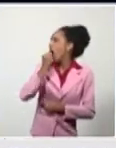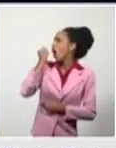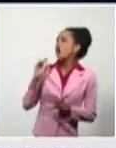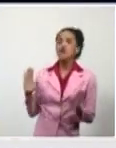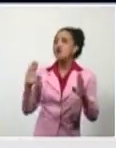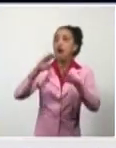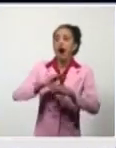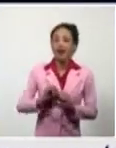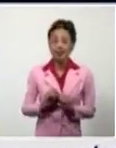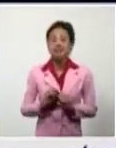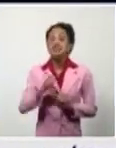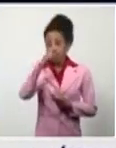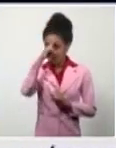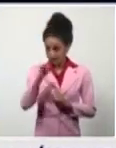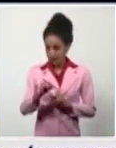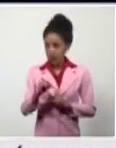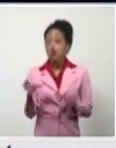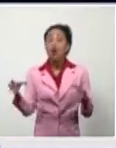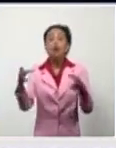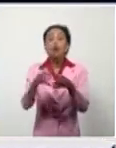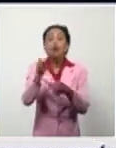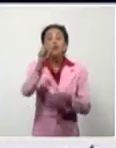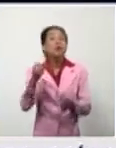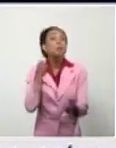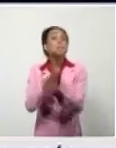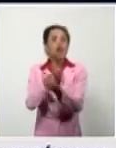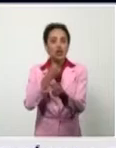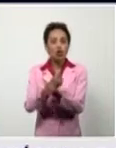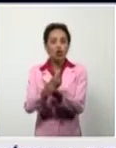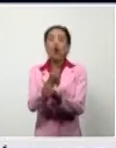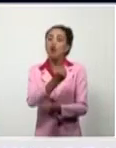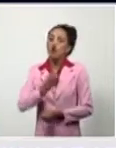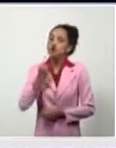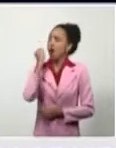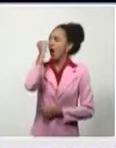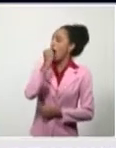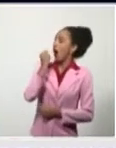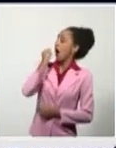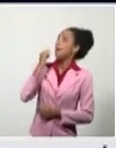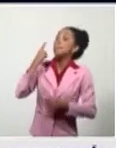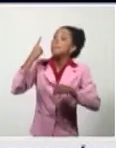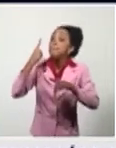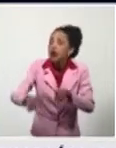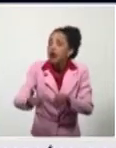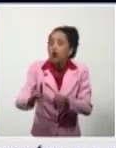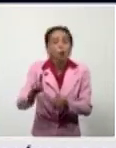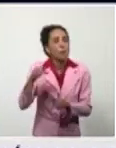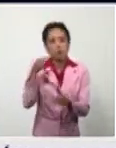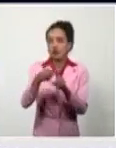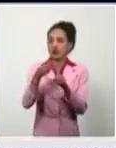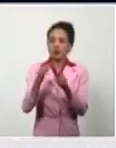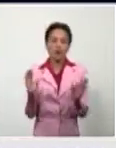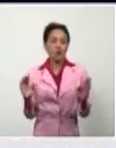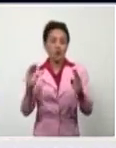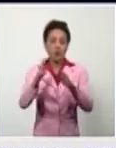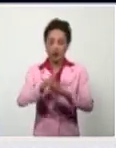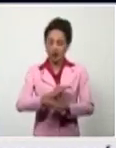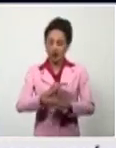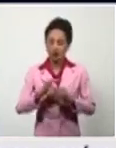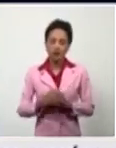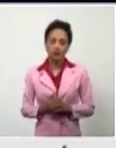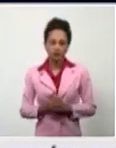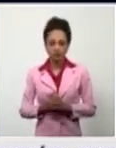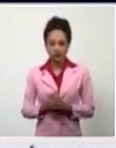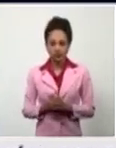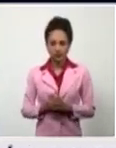those territories. But I repeat that the risk groups are studied, but these groups are smaller in